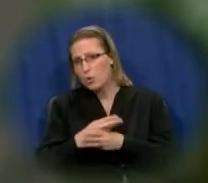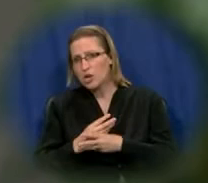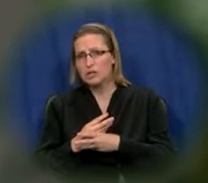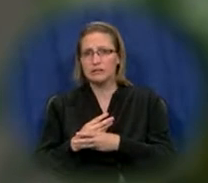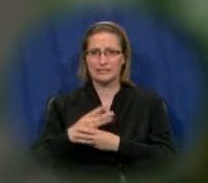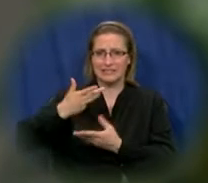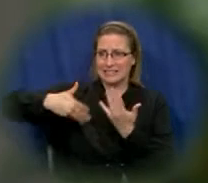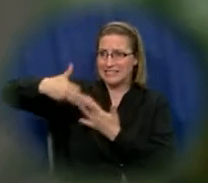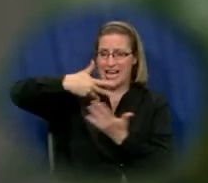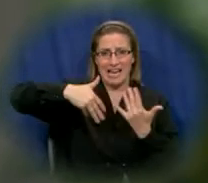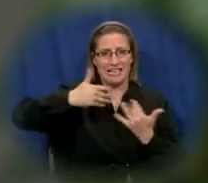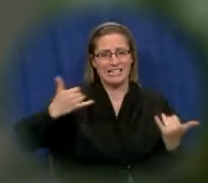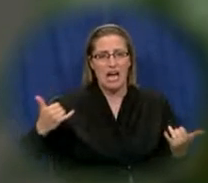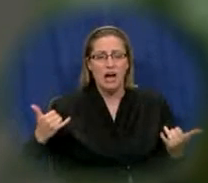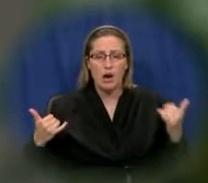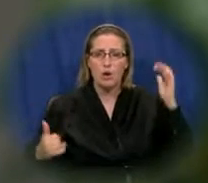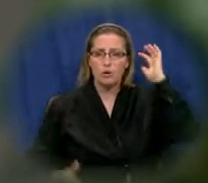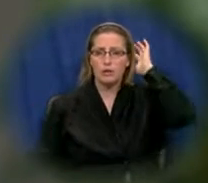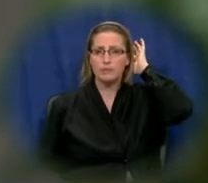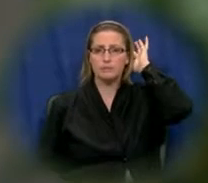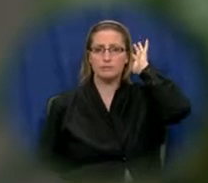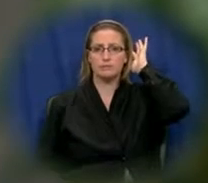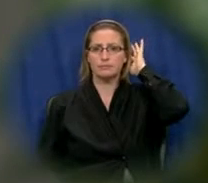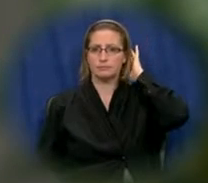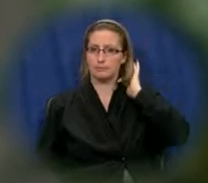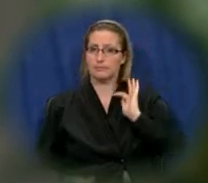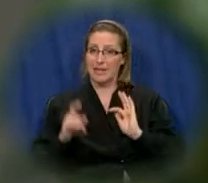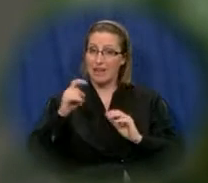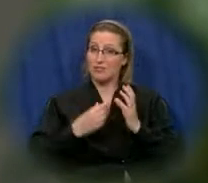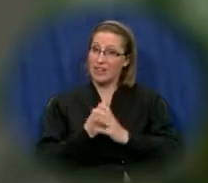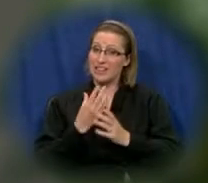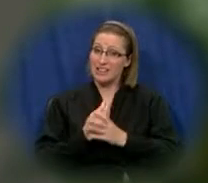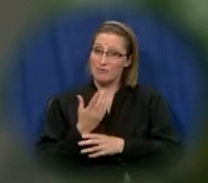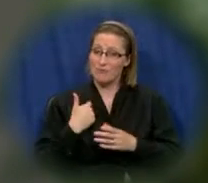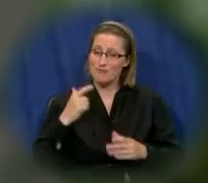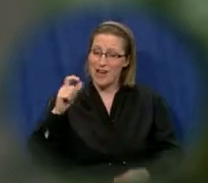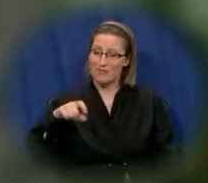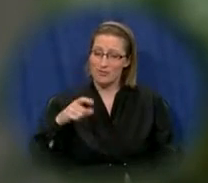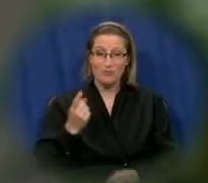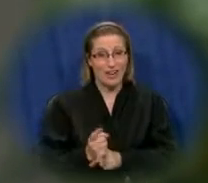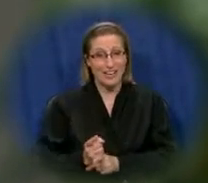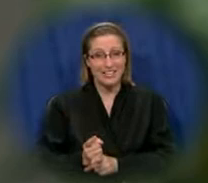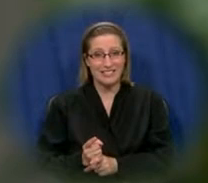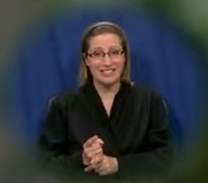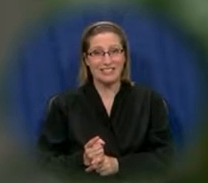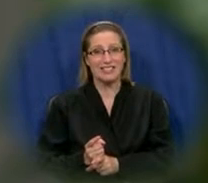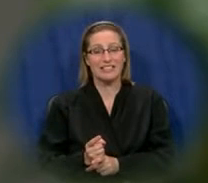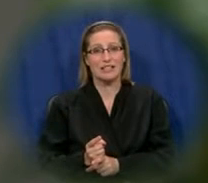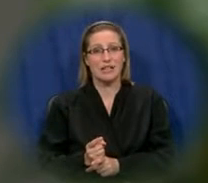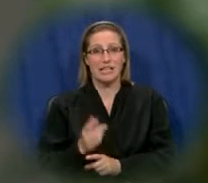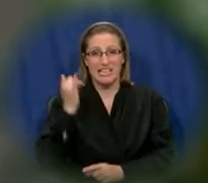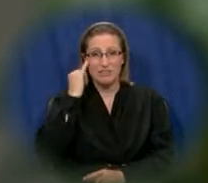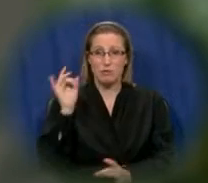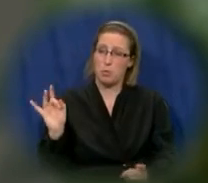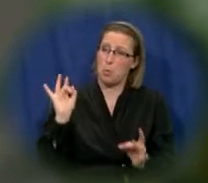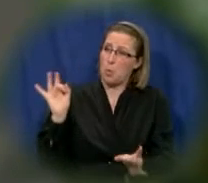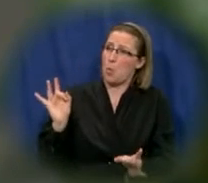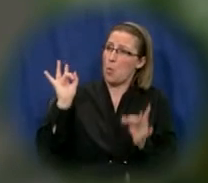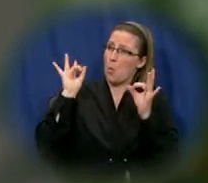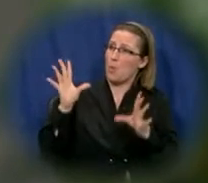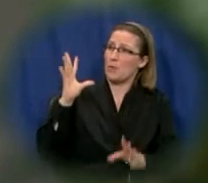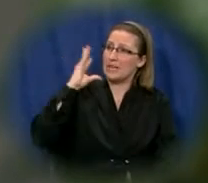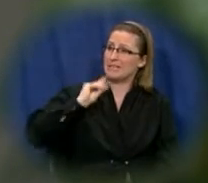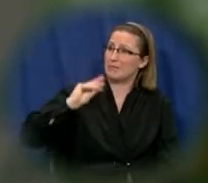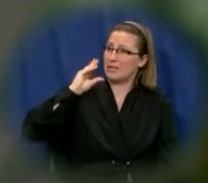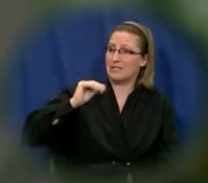society. And certainly, we need a lot of room to grow, don't we? When we, coming off of the horror experience